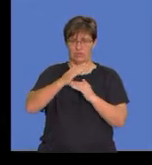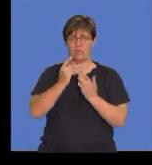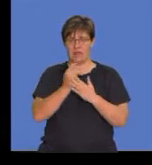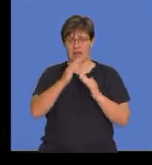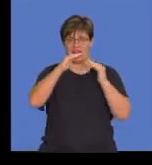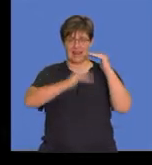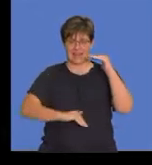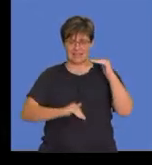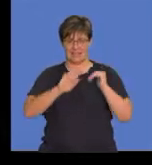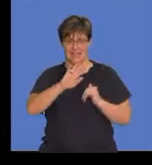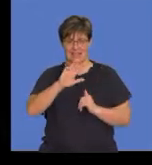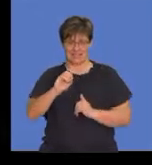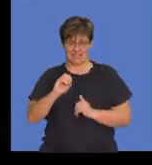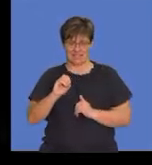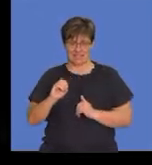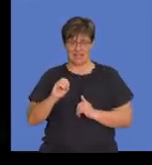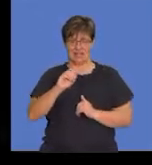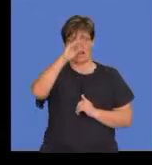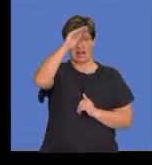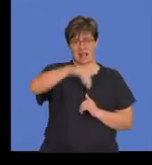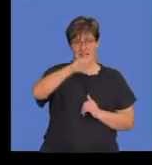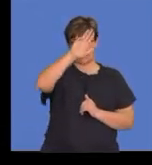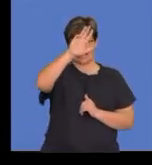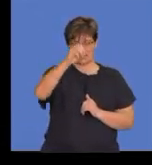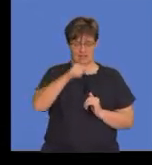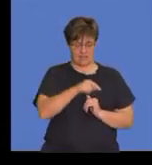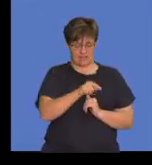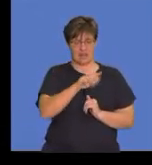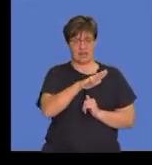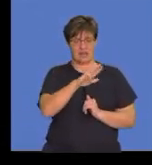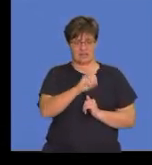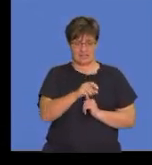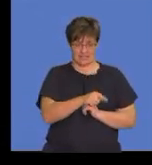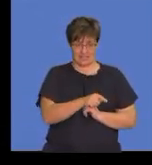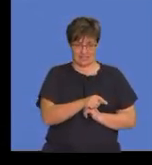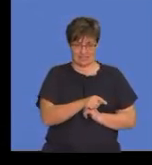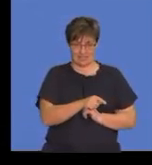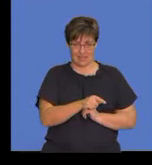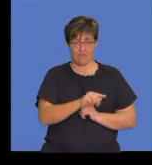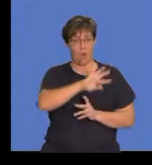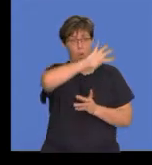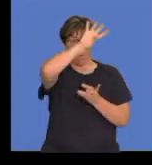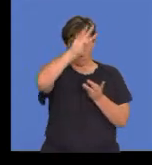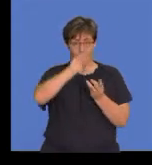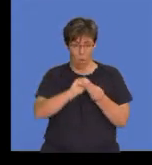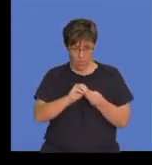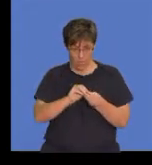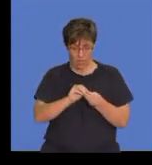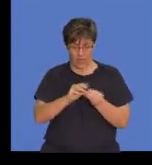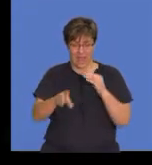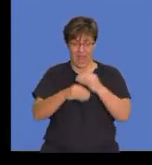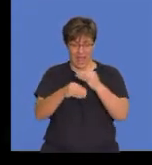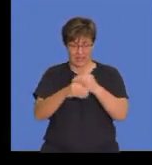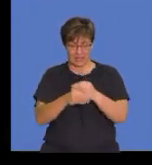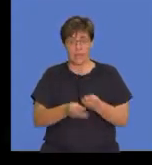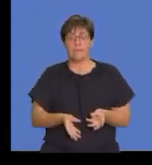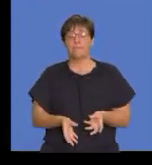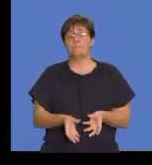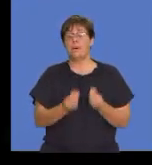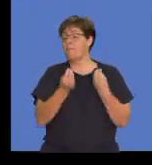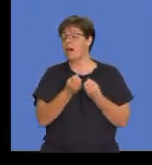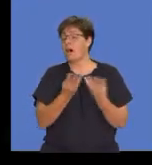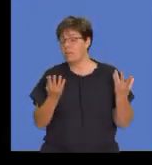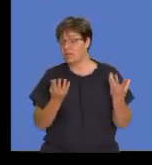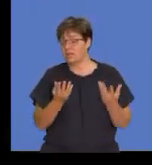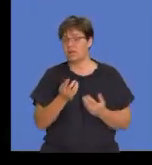be less than 90 degrees. Remember that with a triangle, if you add all the angles, you must get